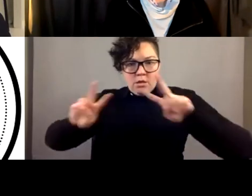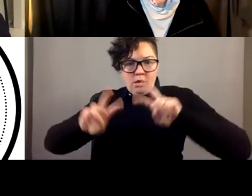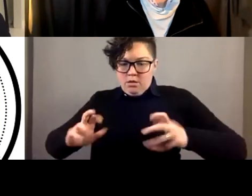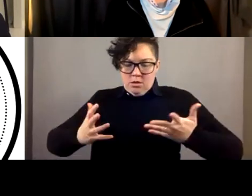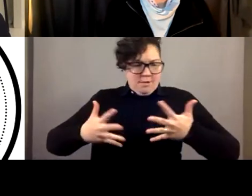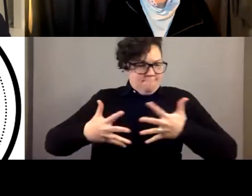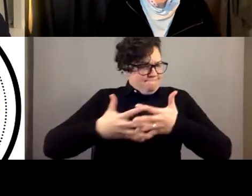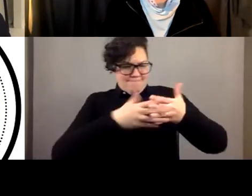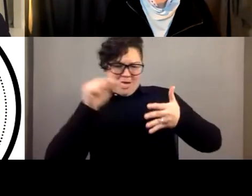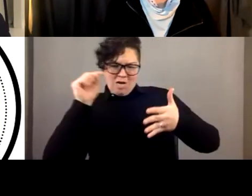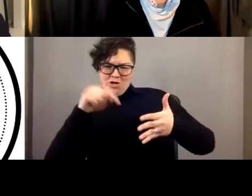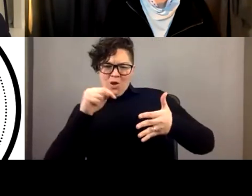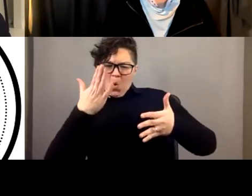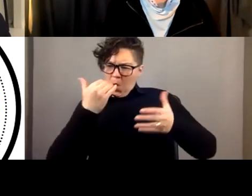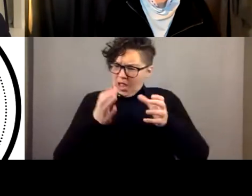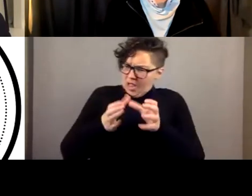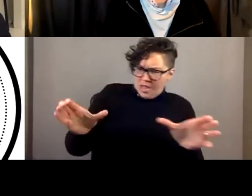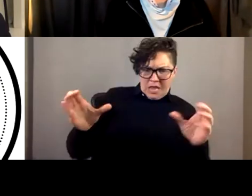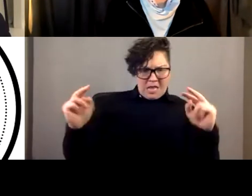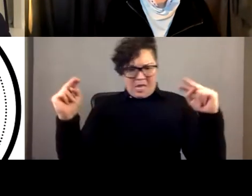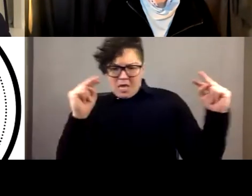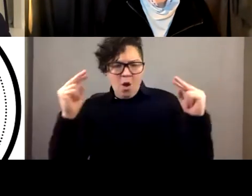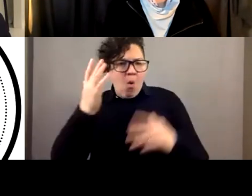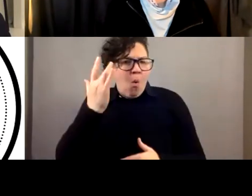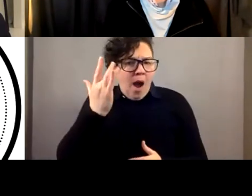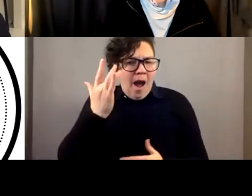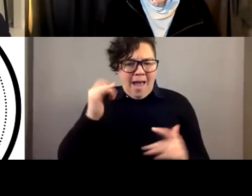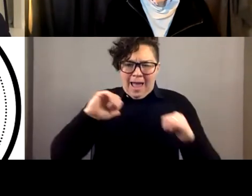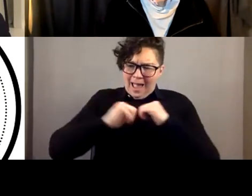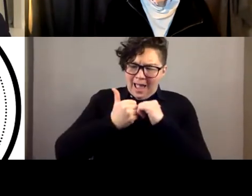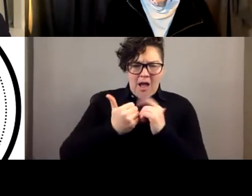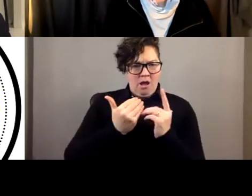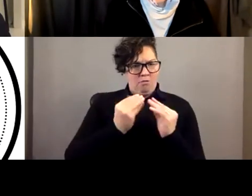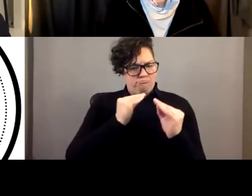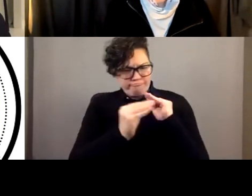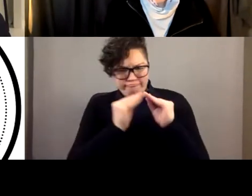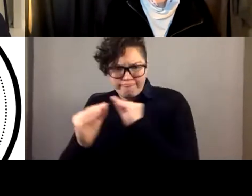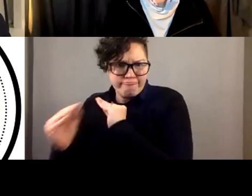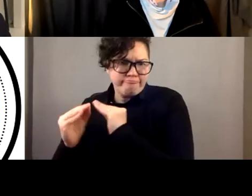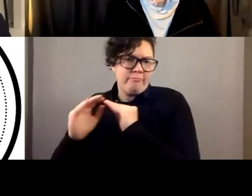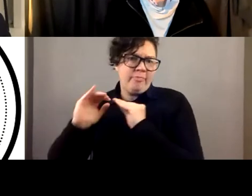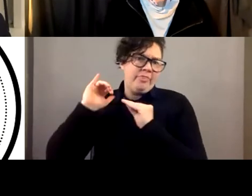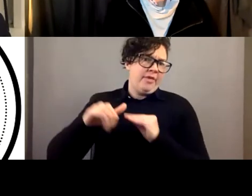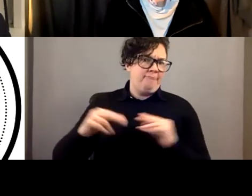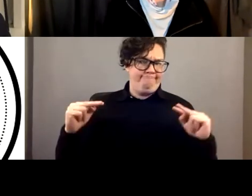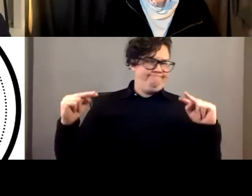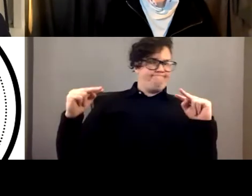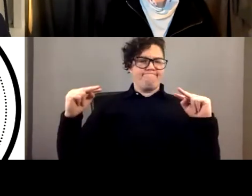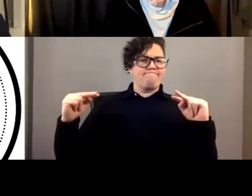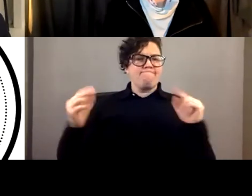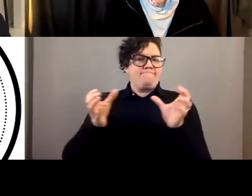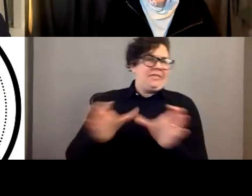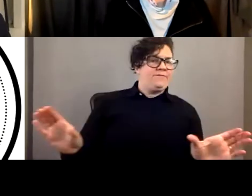country, why are we so divided, and working to repair those divides. Mm.